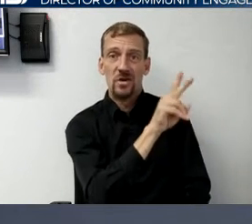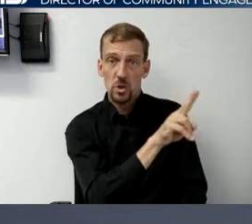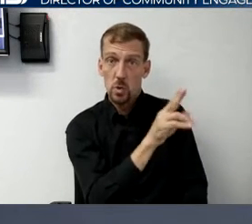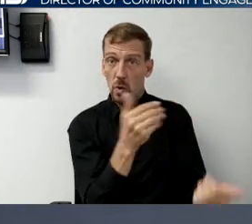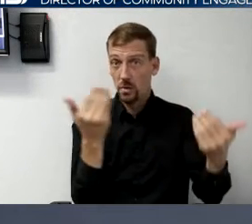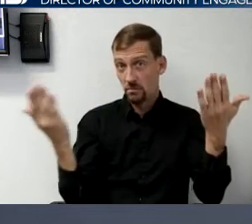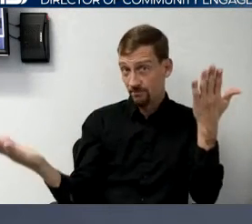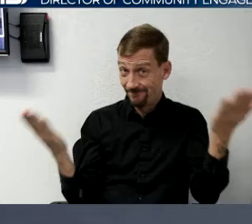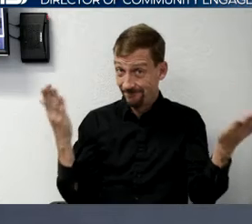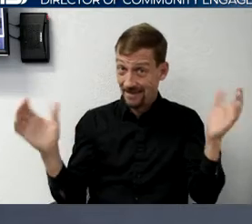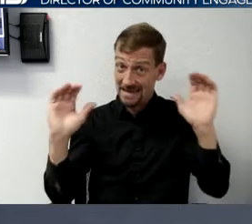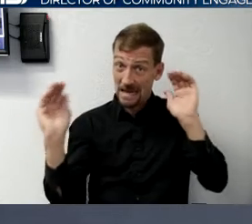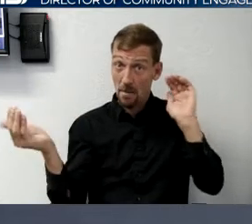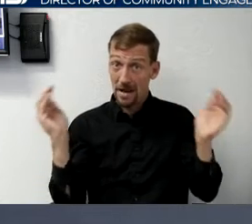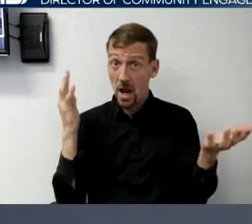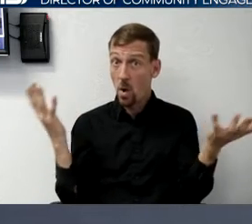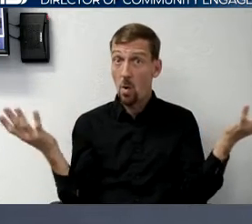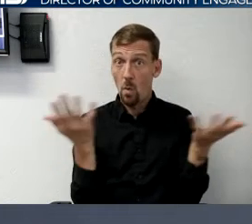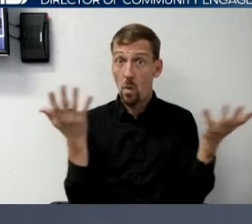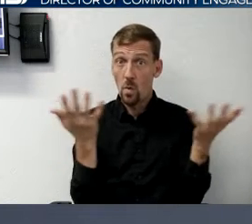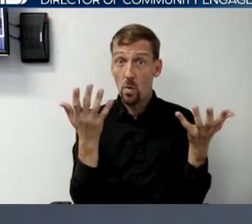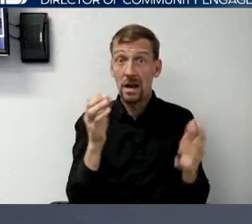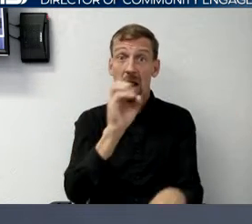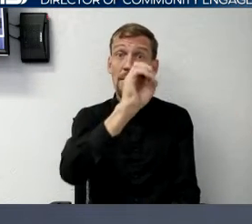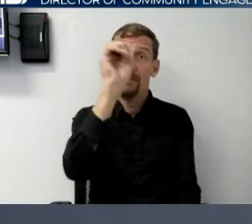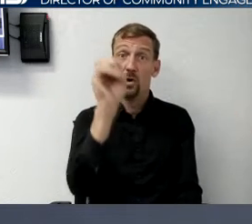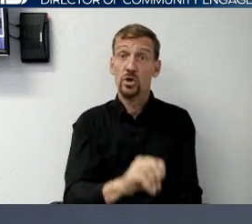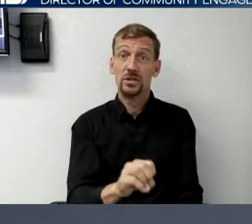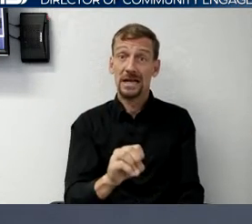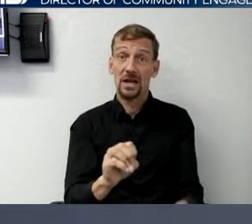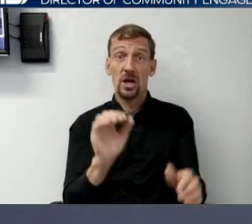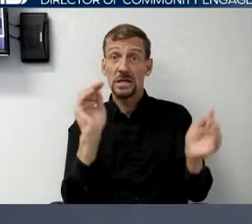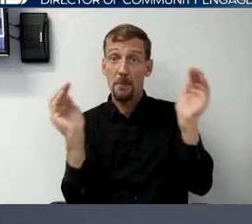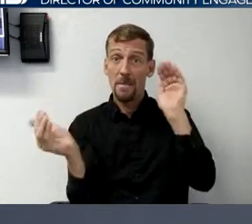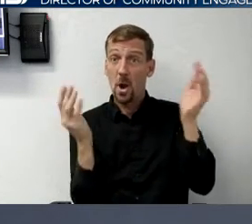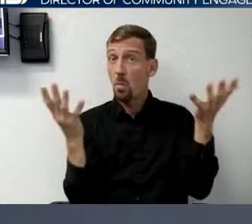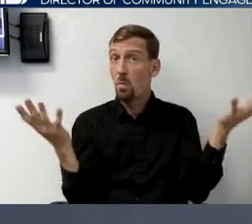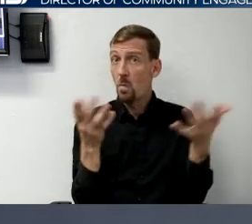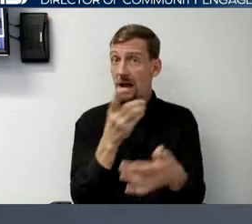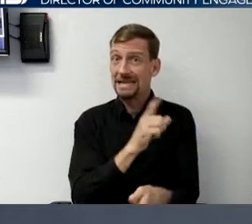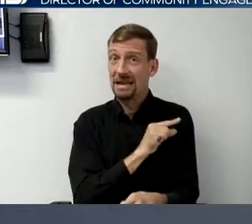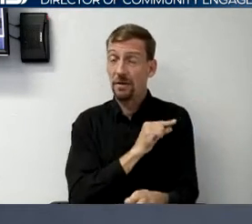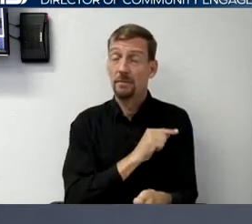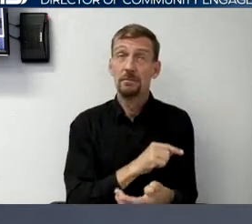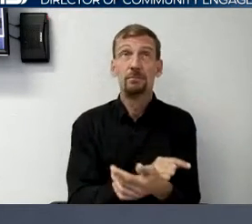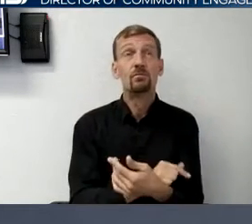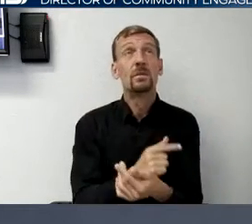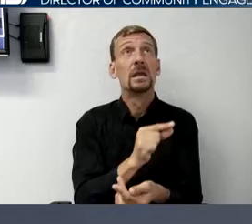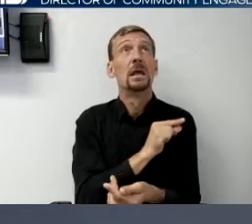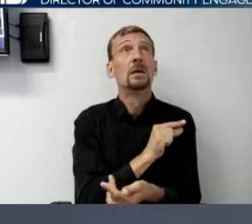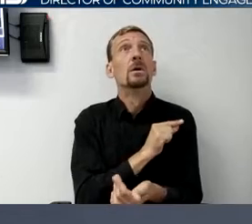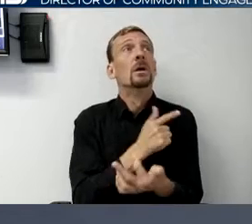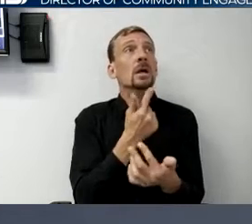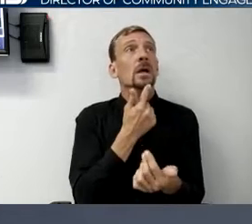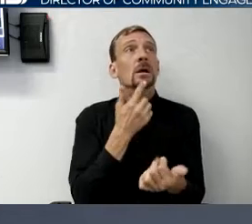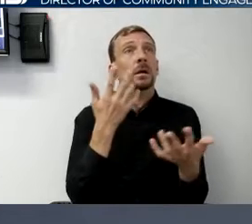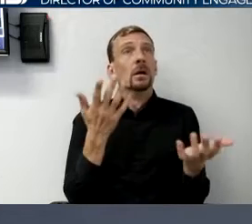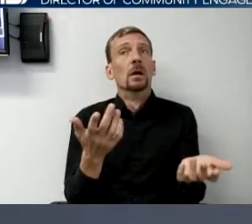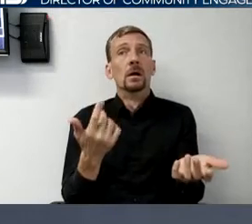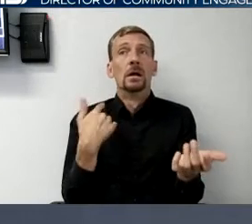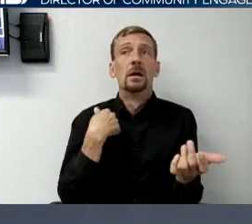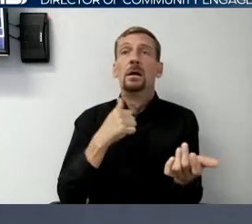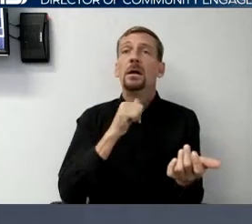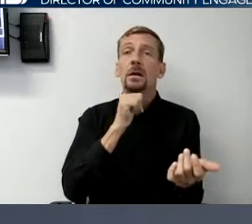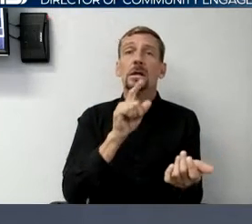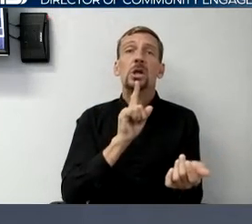if so, what is the approximate percentage comparisons there? Yeah, and we don't really have